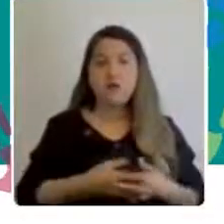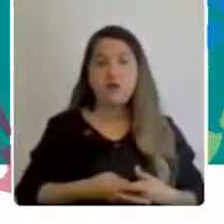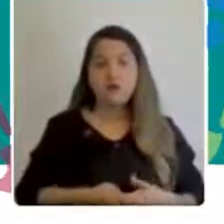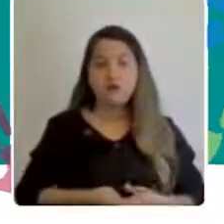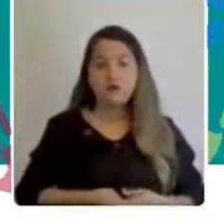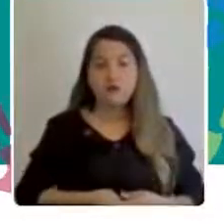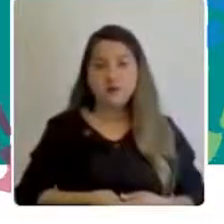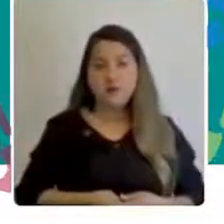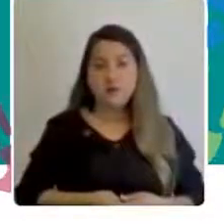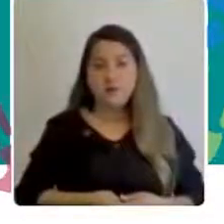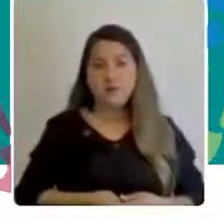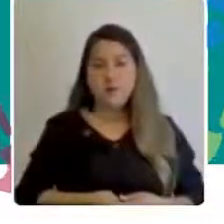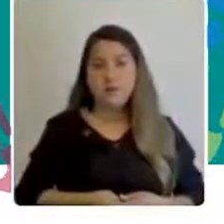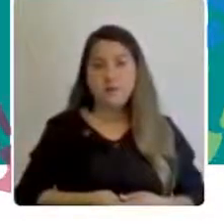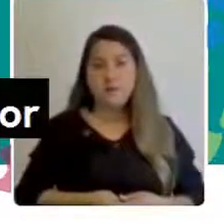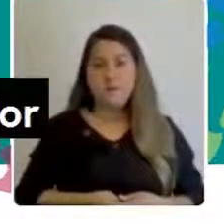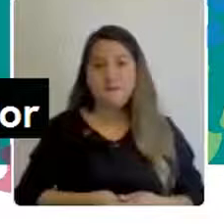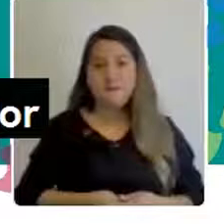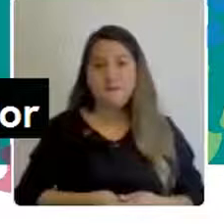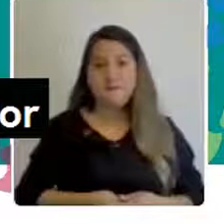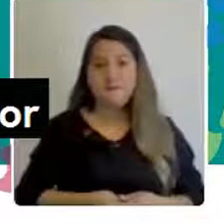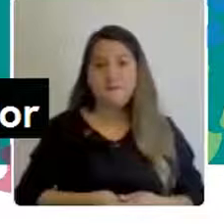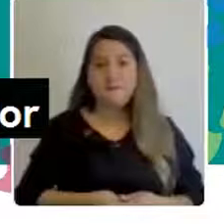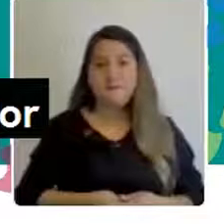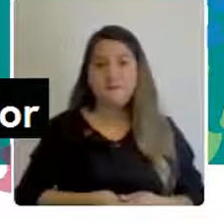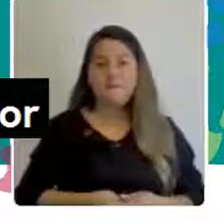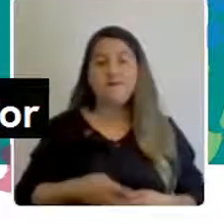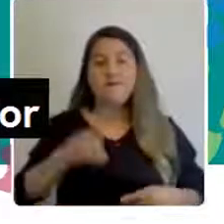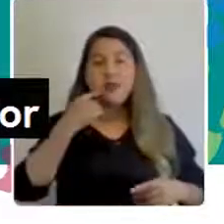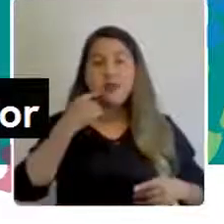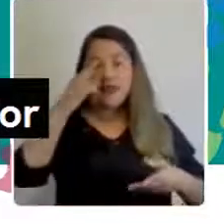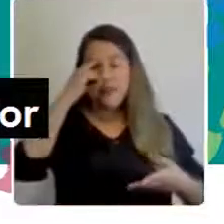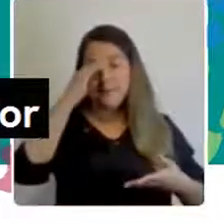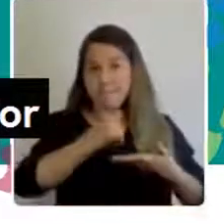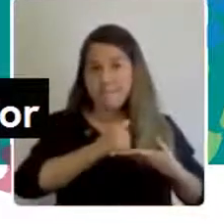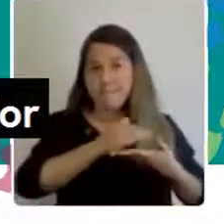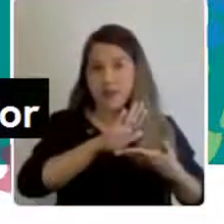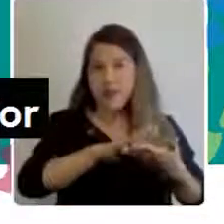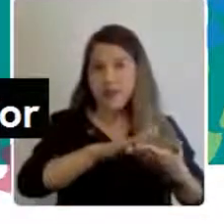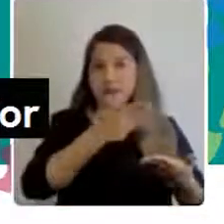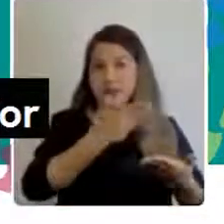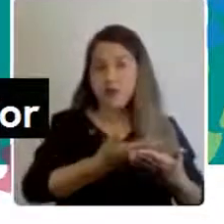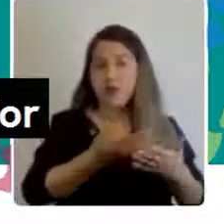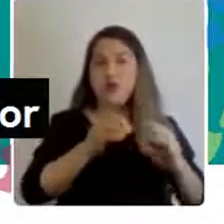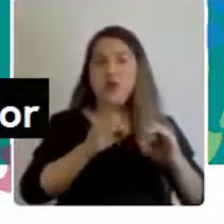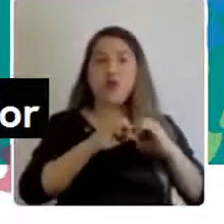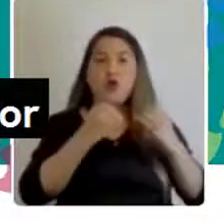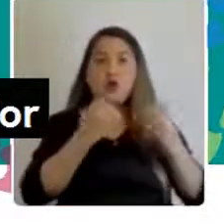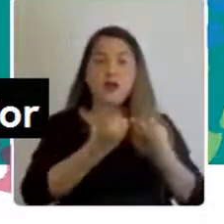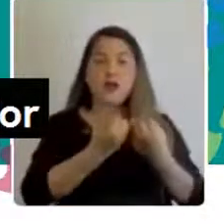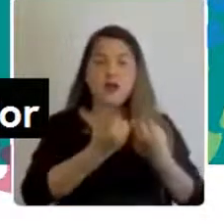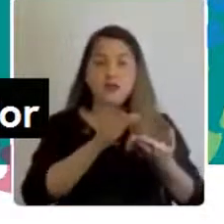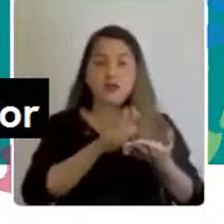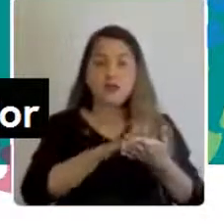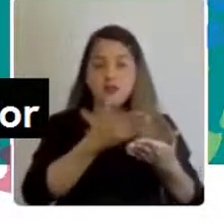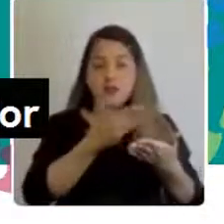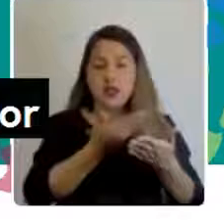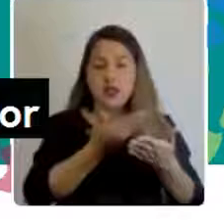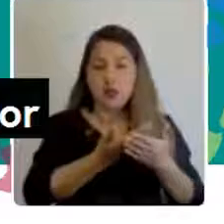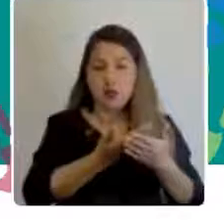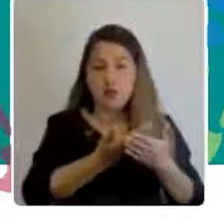healthcare plan, that the parties engage in discussions with the